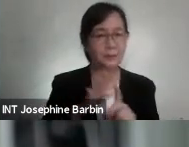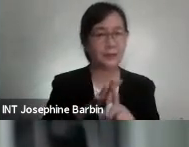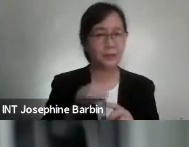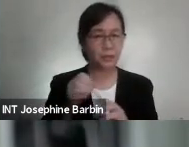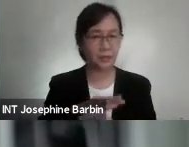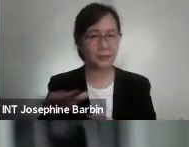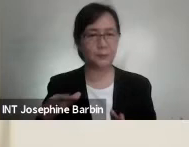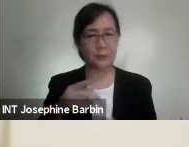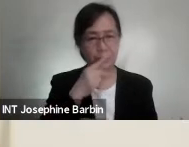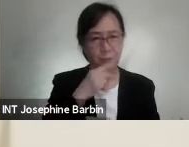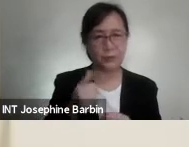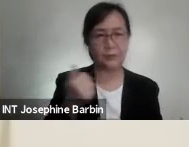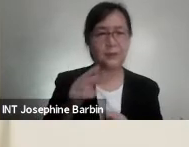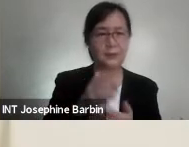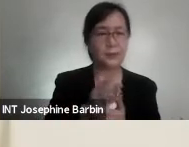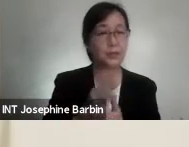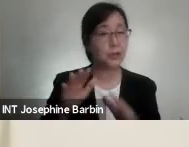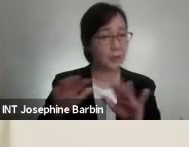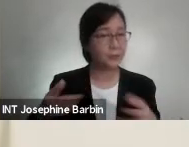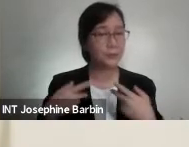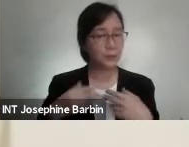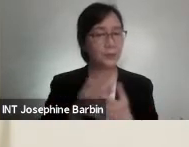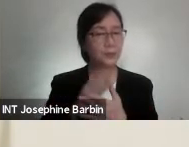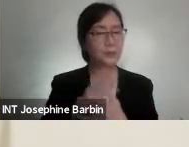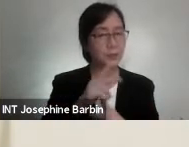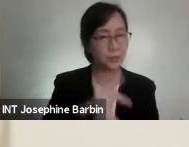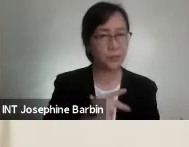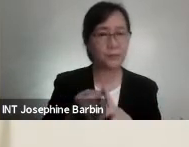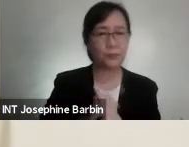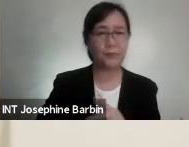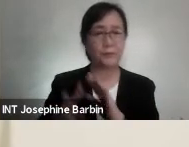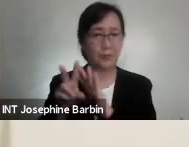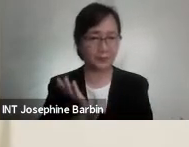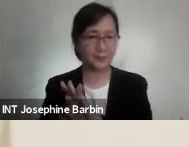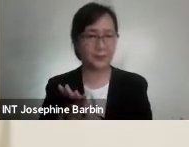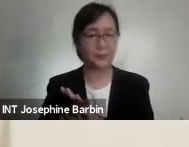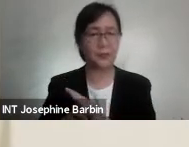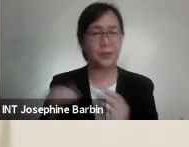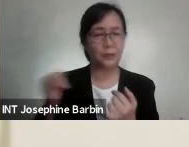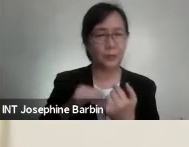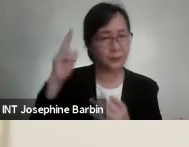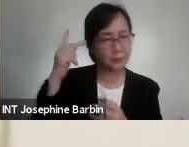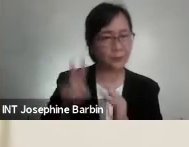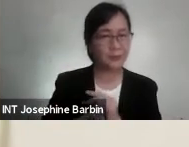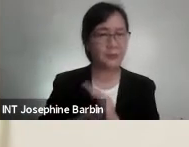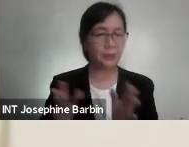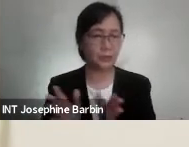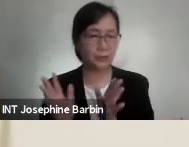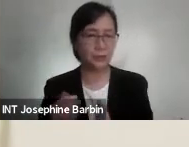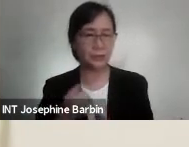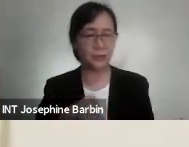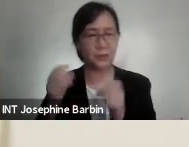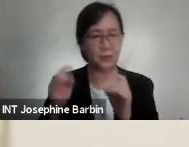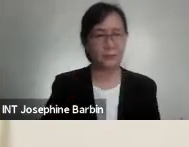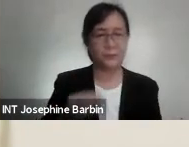or other rights. Children have the rights to protection from violence, including political violence, encouragement to self-harm,